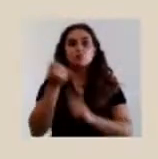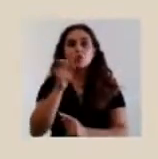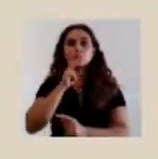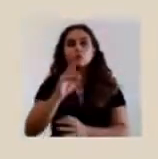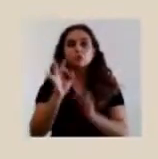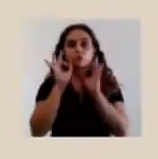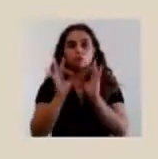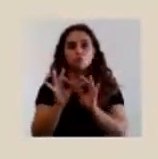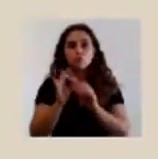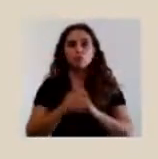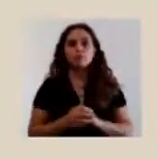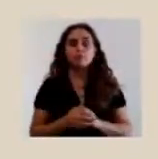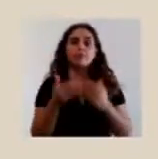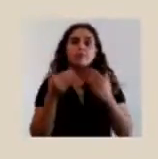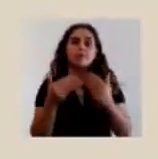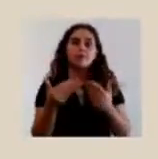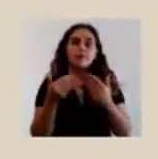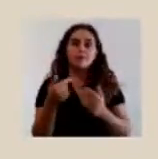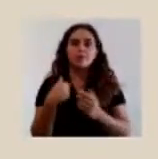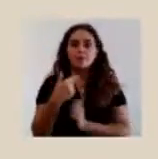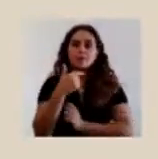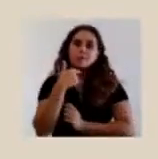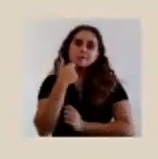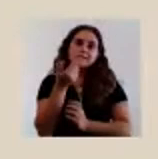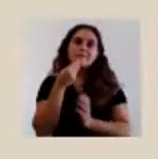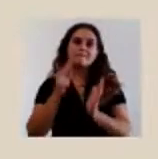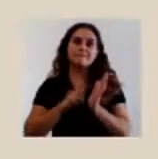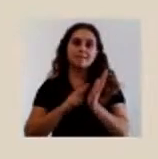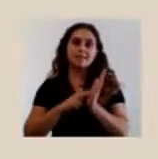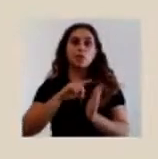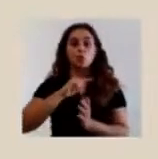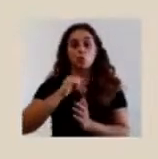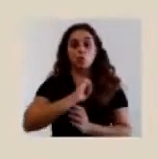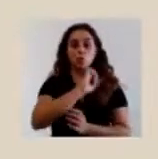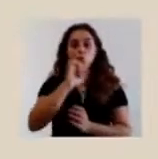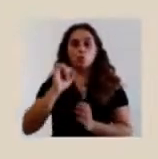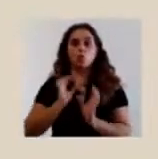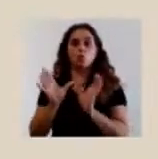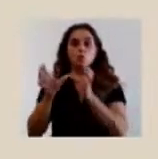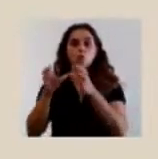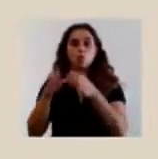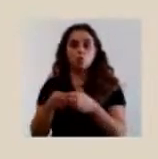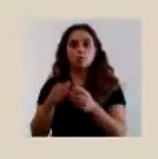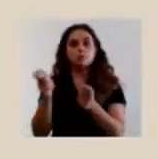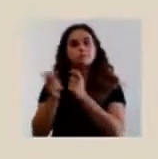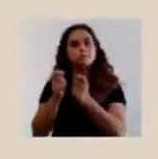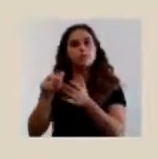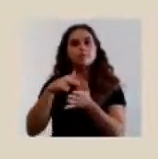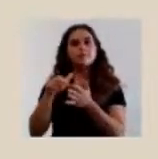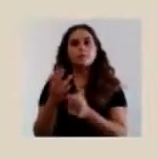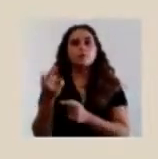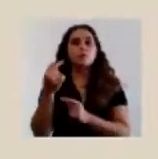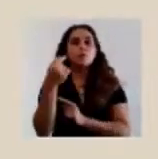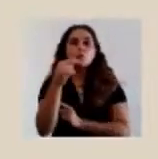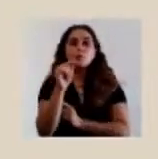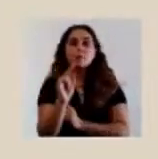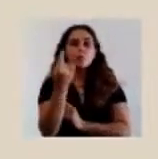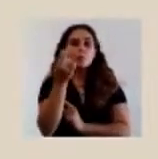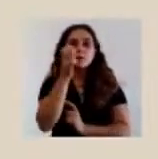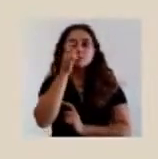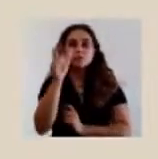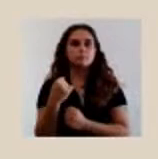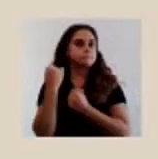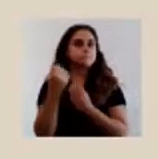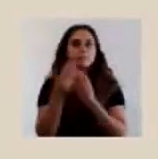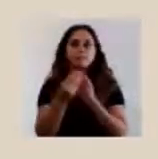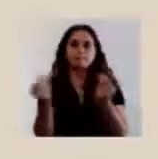correct answer. And I will be a snitch and tell you, in our group organizing this event, at least one person was unable to solve the